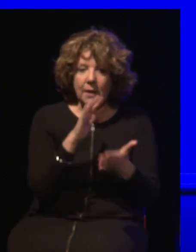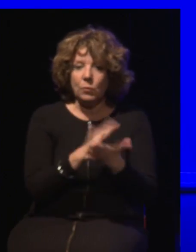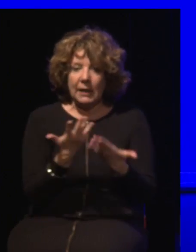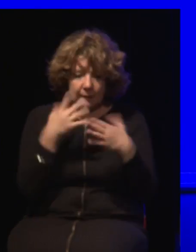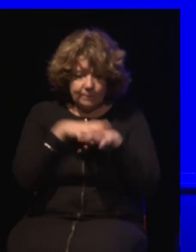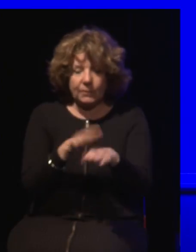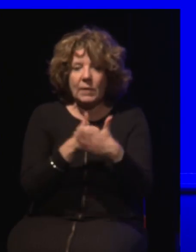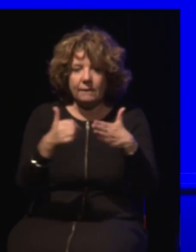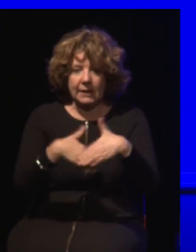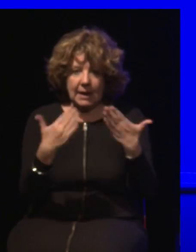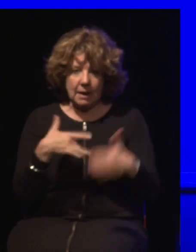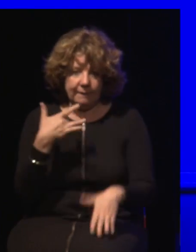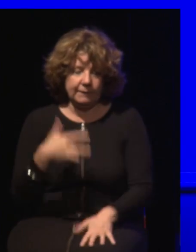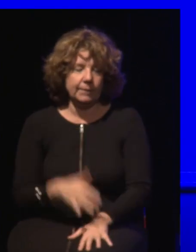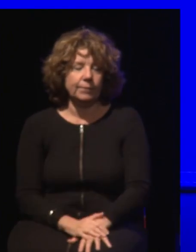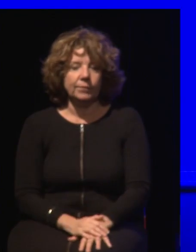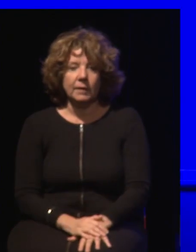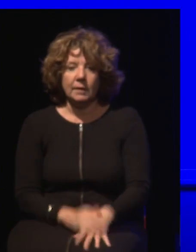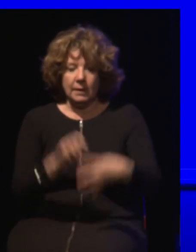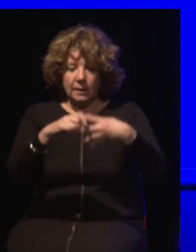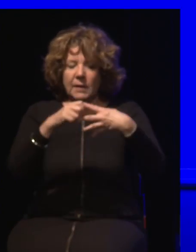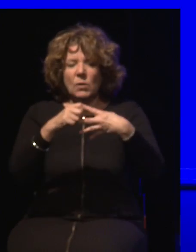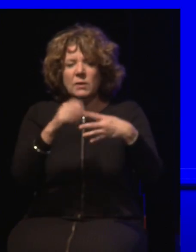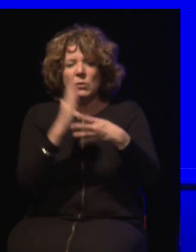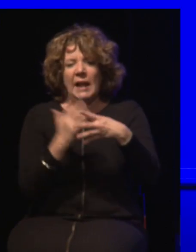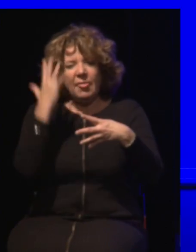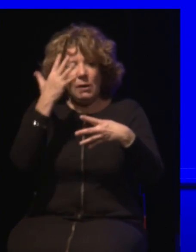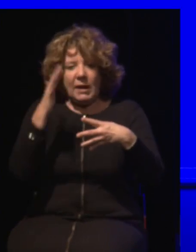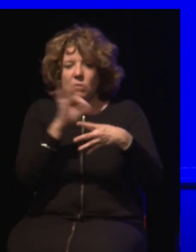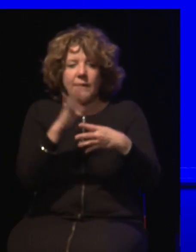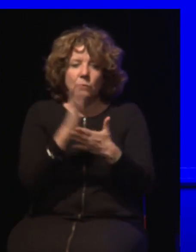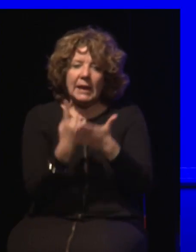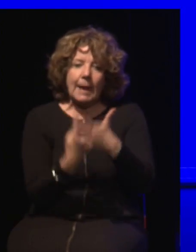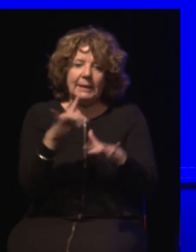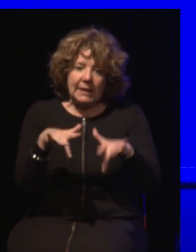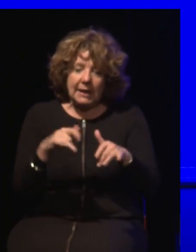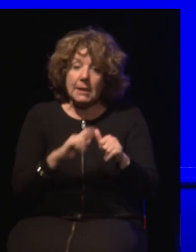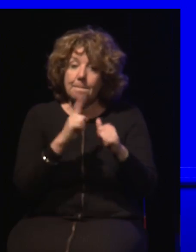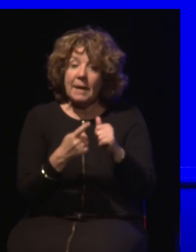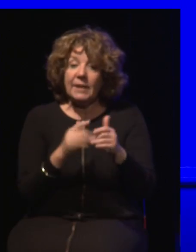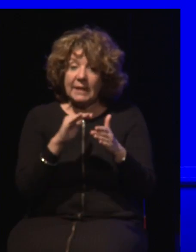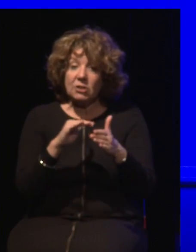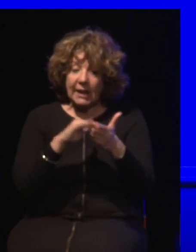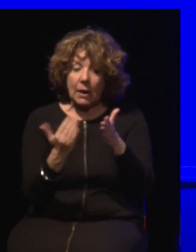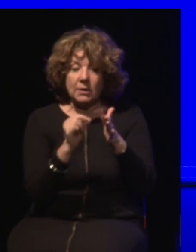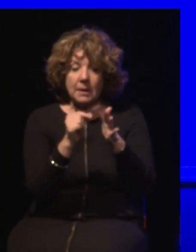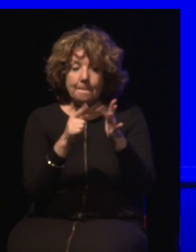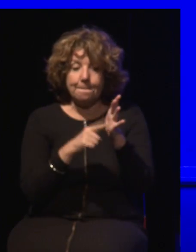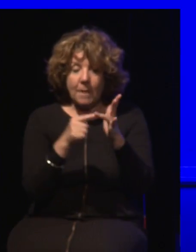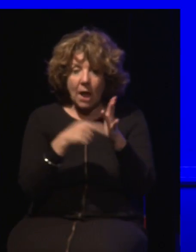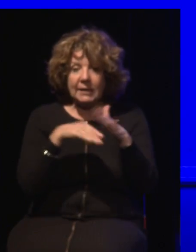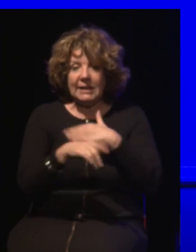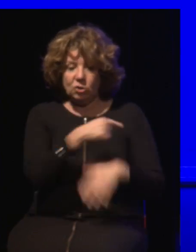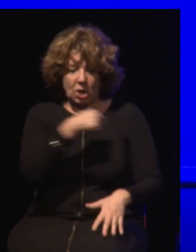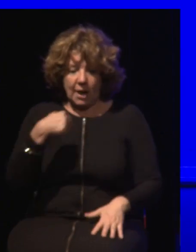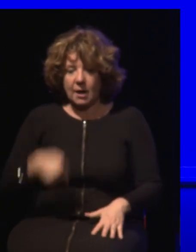somewhat theoretical level, but there is a current pilot in China that is exploring this notion. It's called